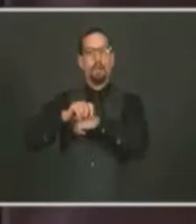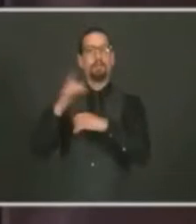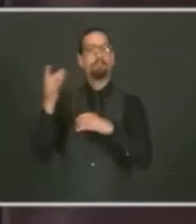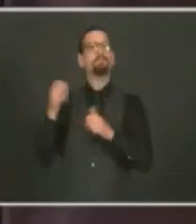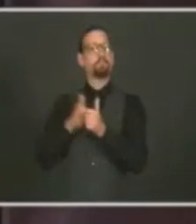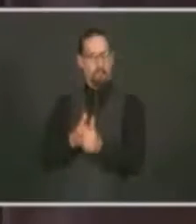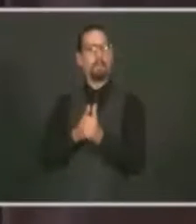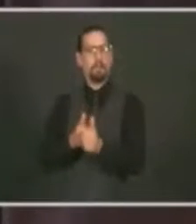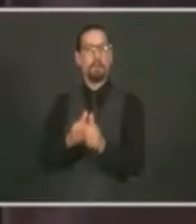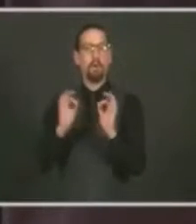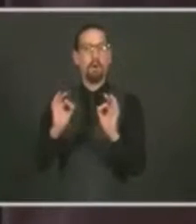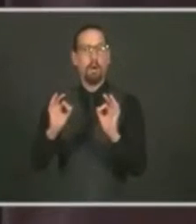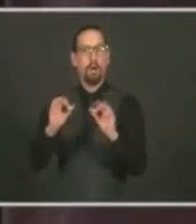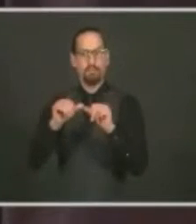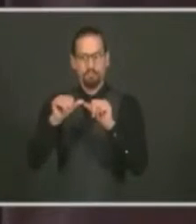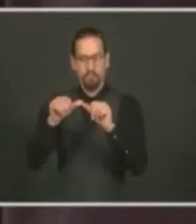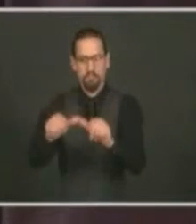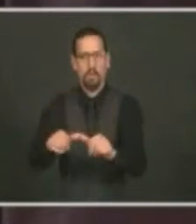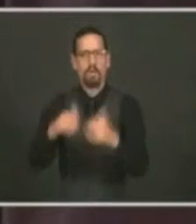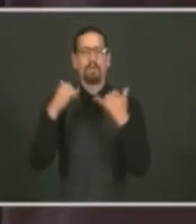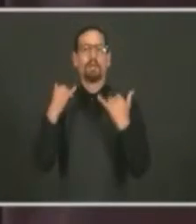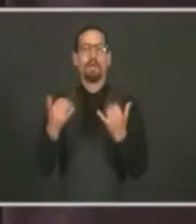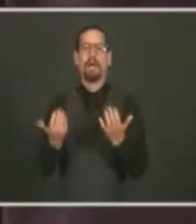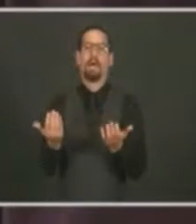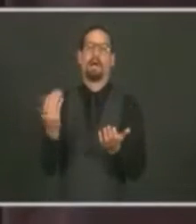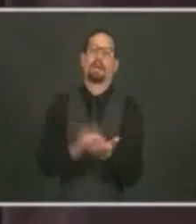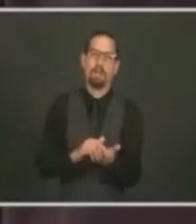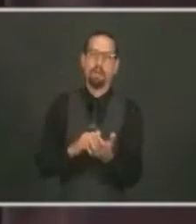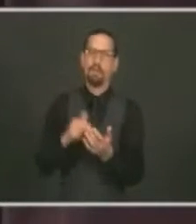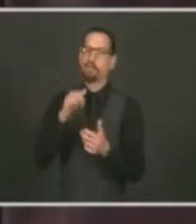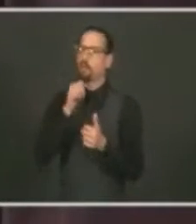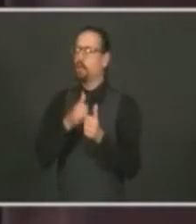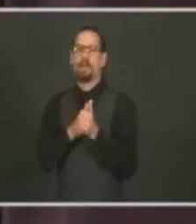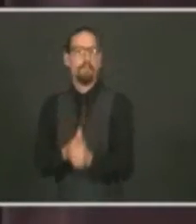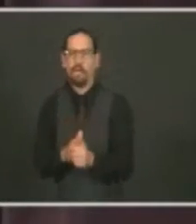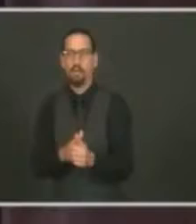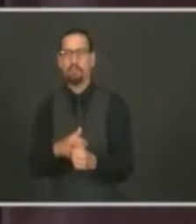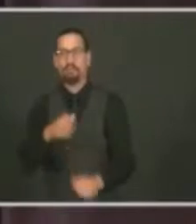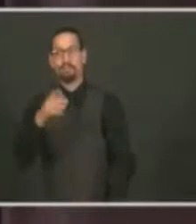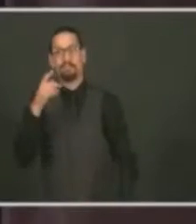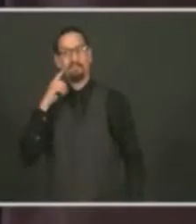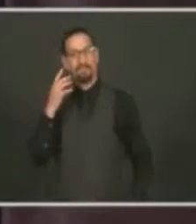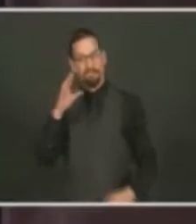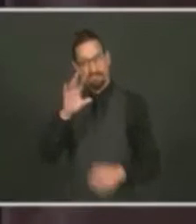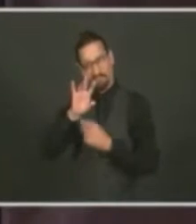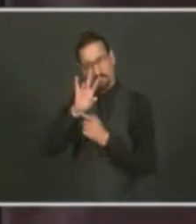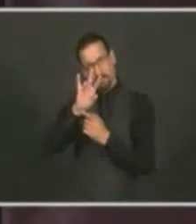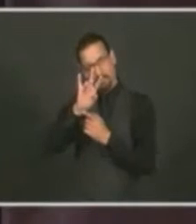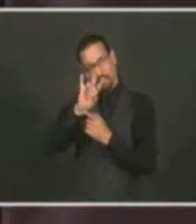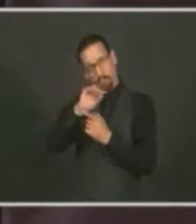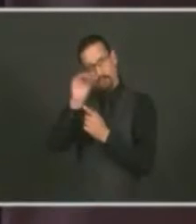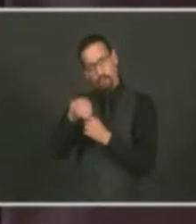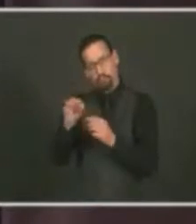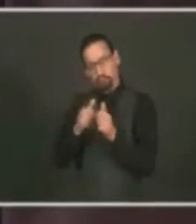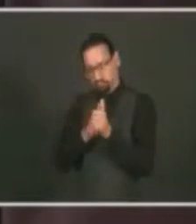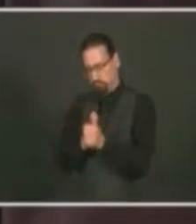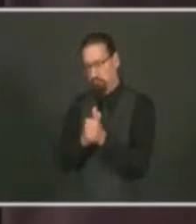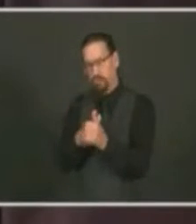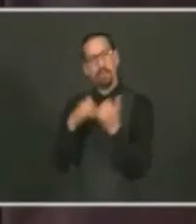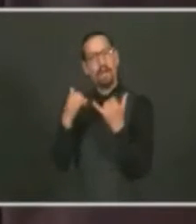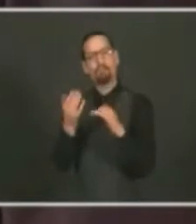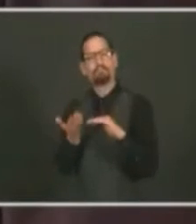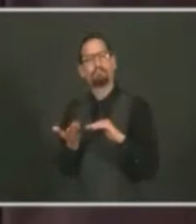from 7% to 14%. This is the first time in almost 2 months that we've seen the number in double